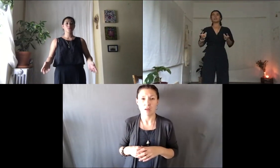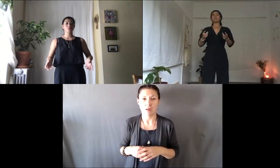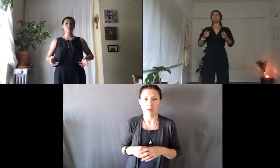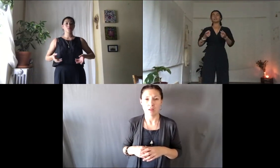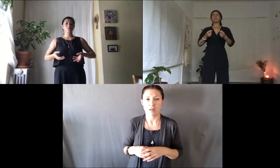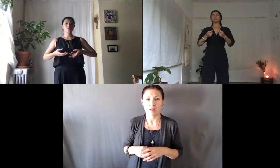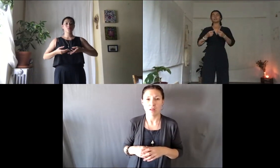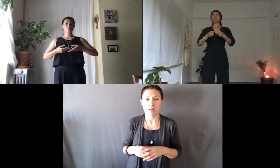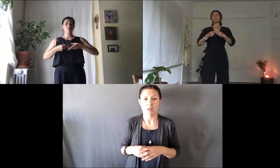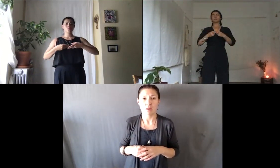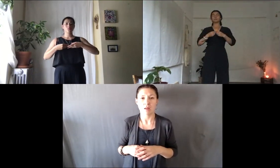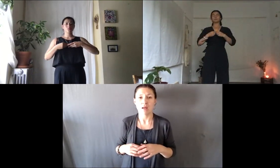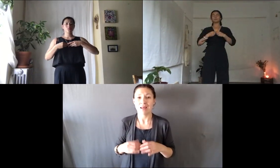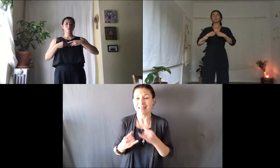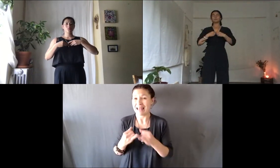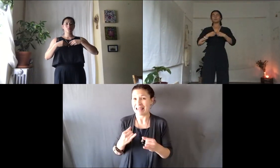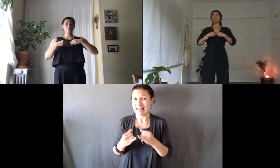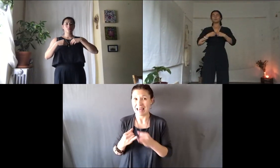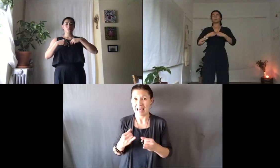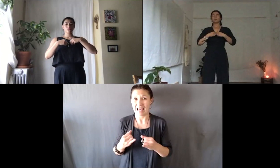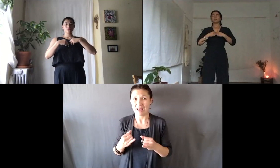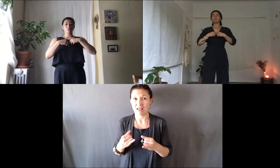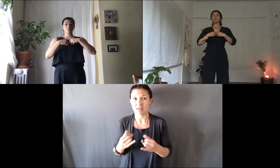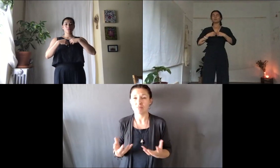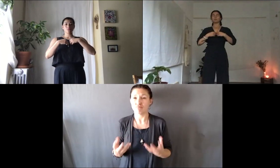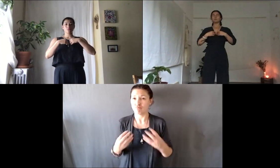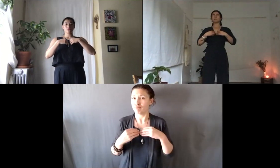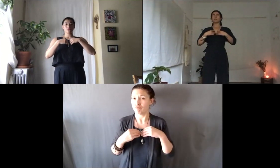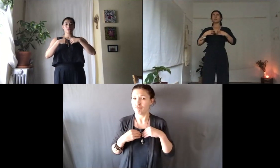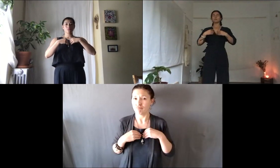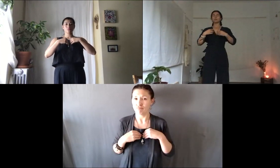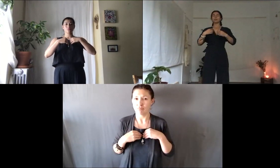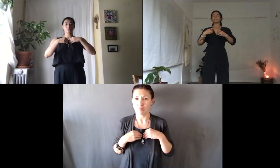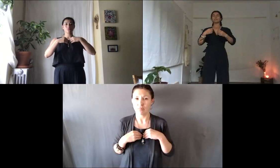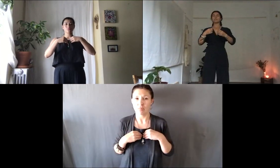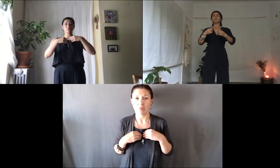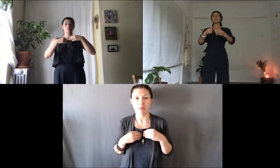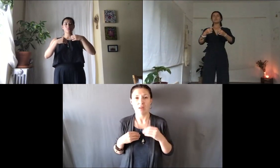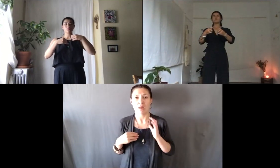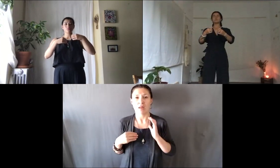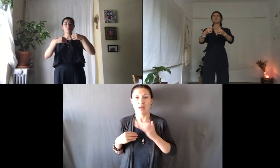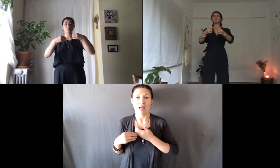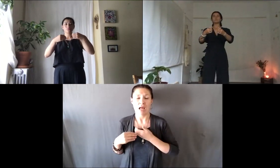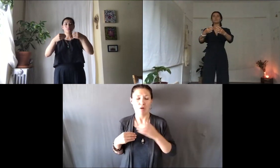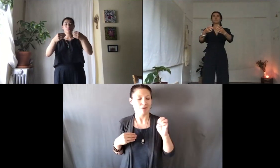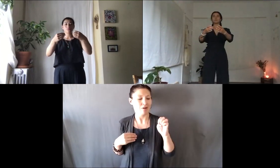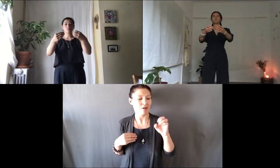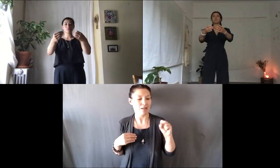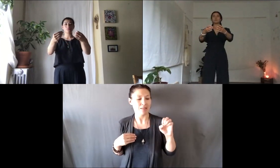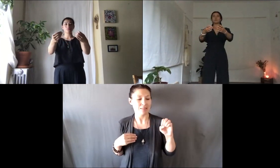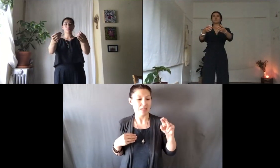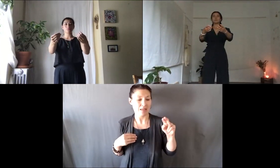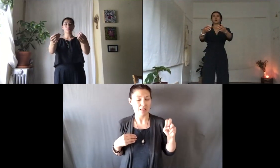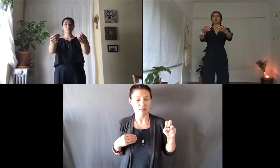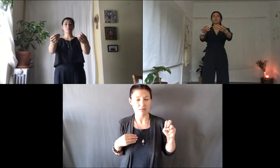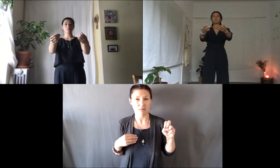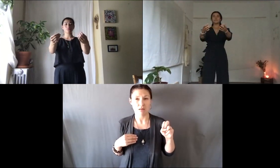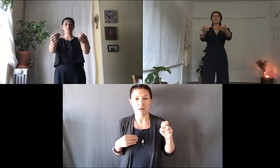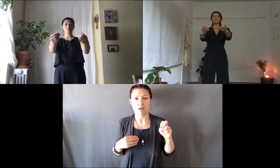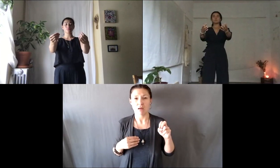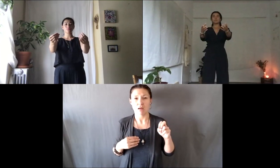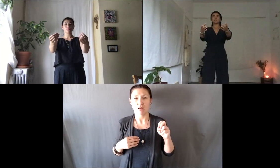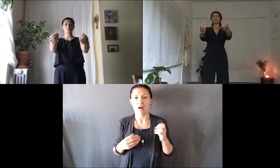And finally, we offer one drop of our essence to